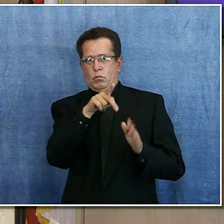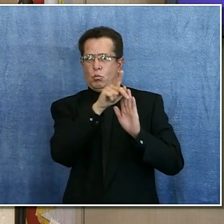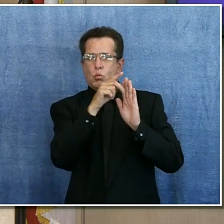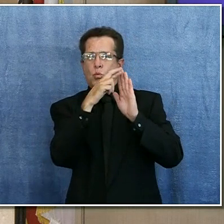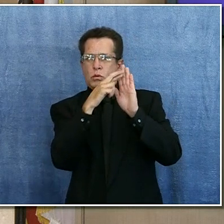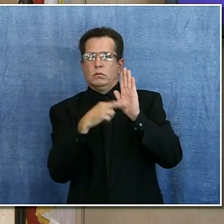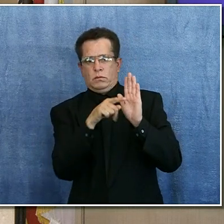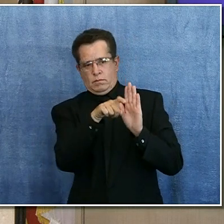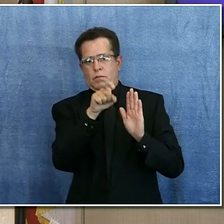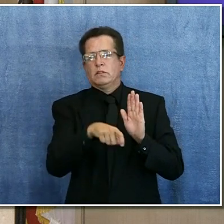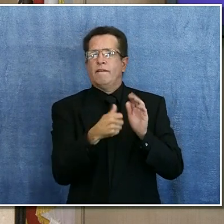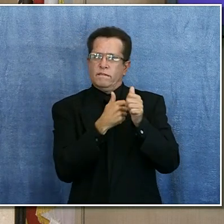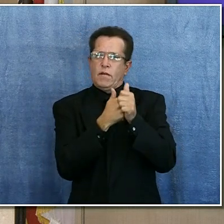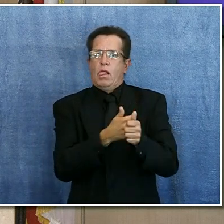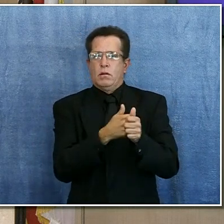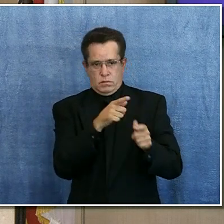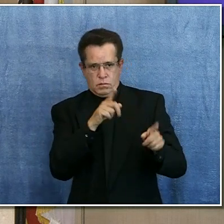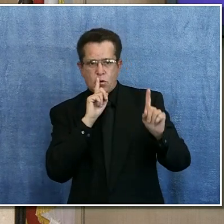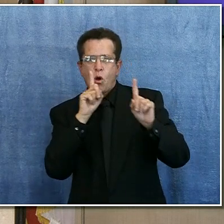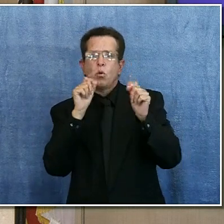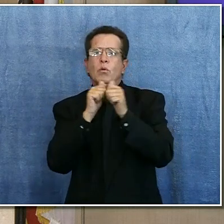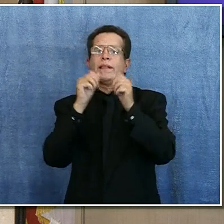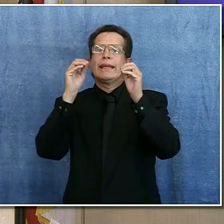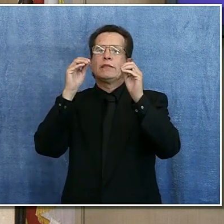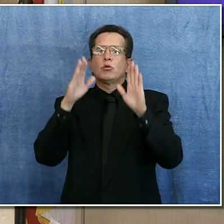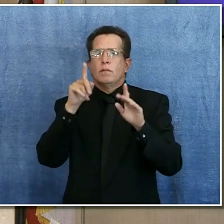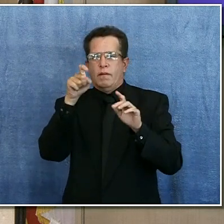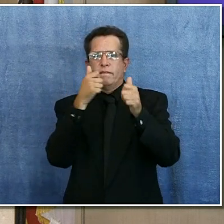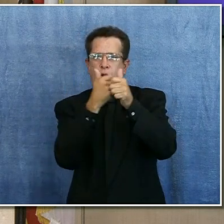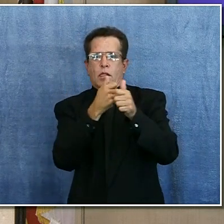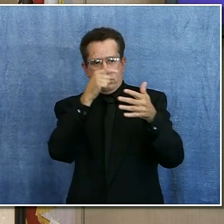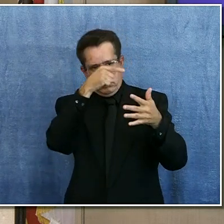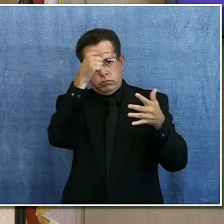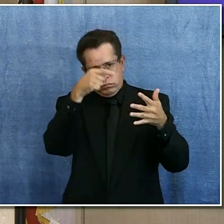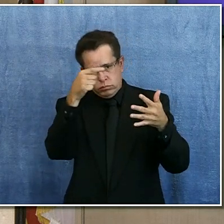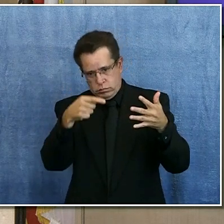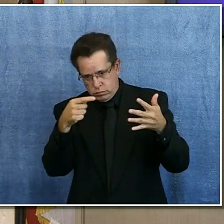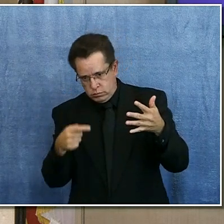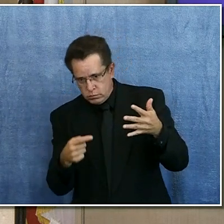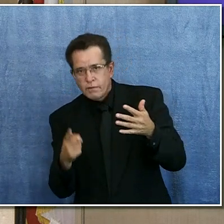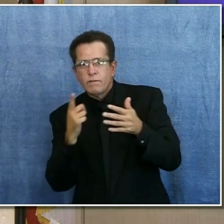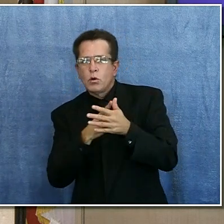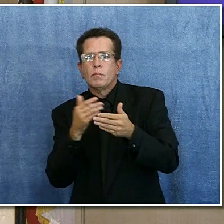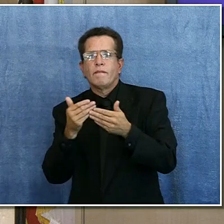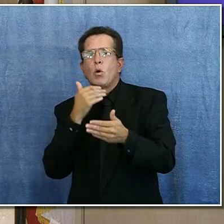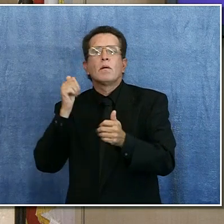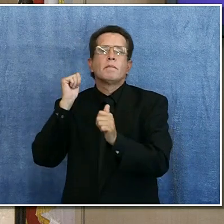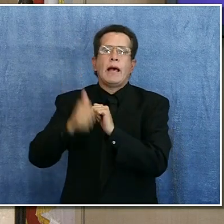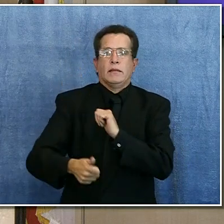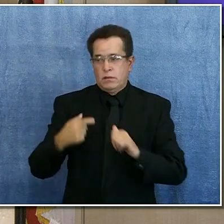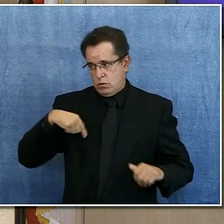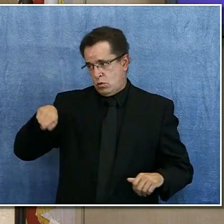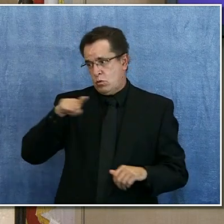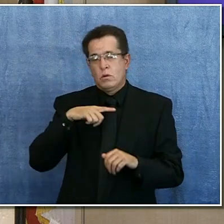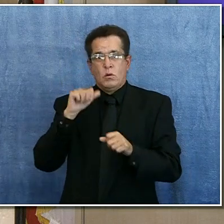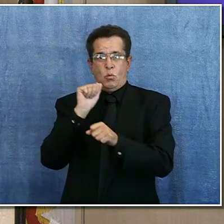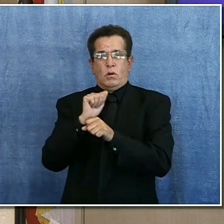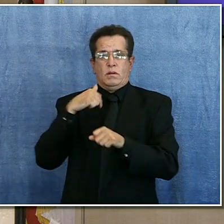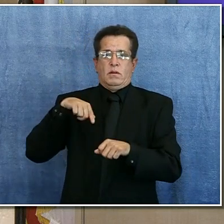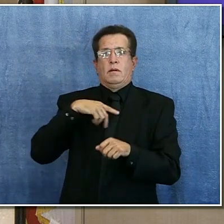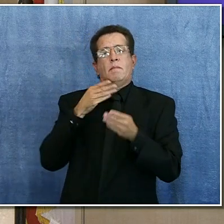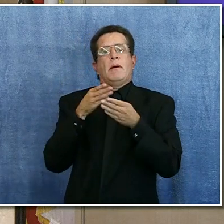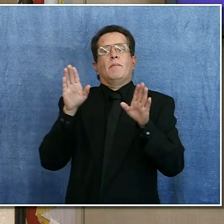do in terms of consulting with their teachers, with the community, with parent groups, and other things. We are working as a public health